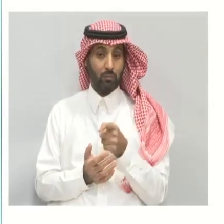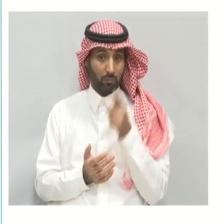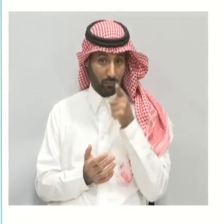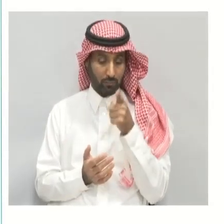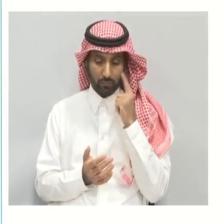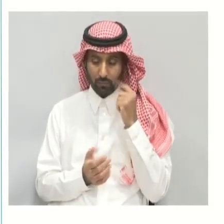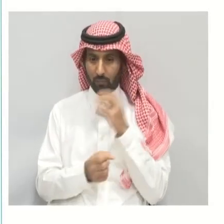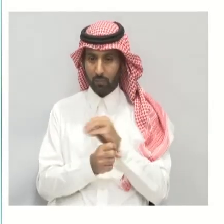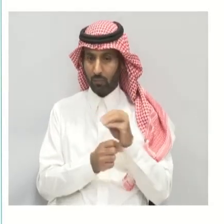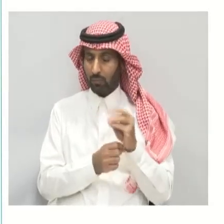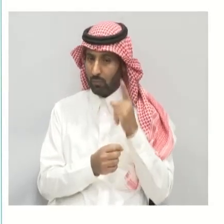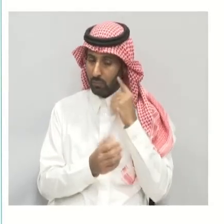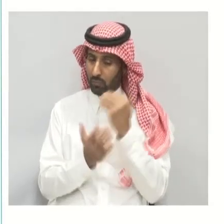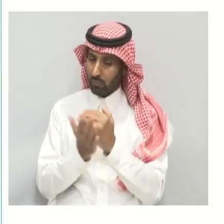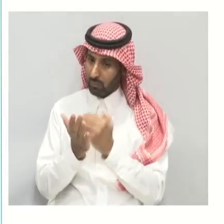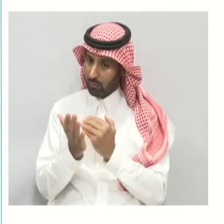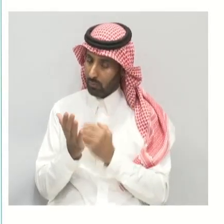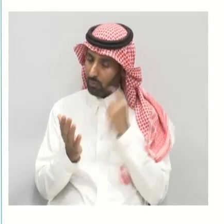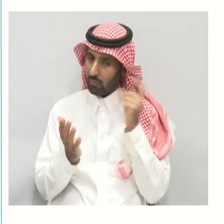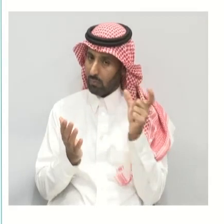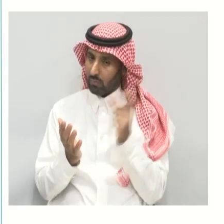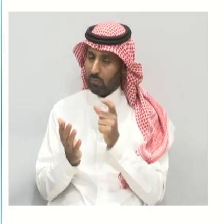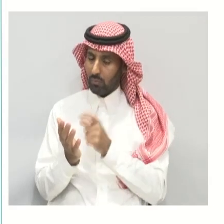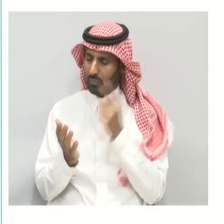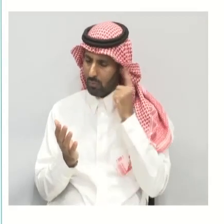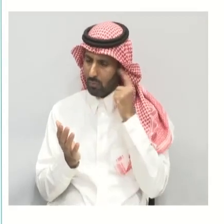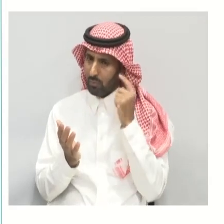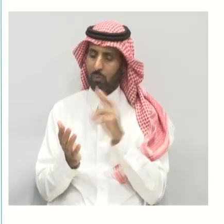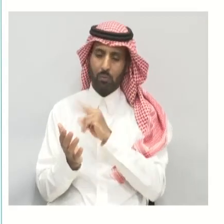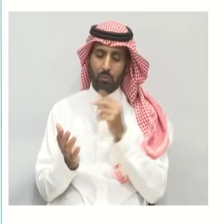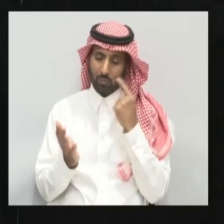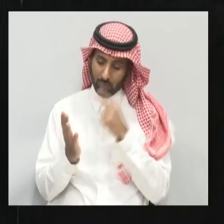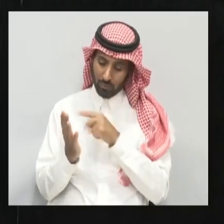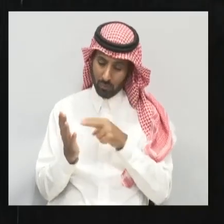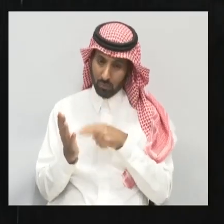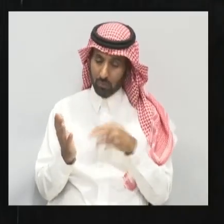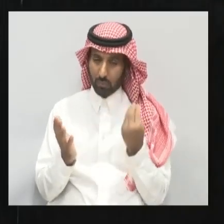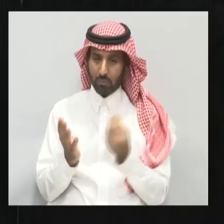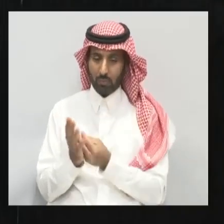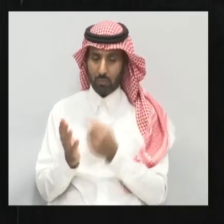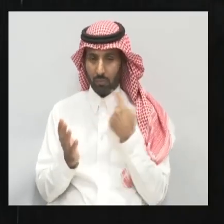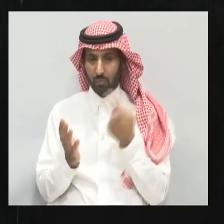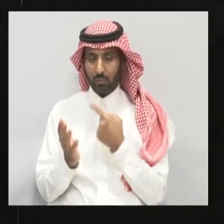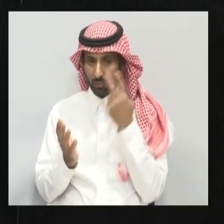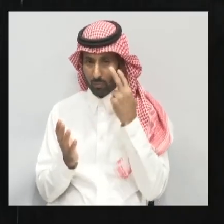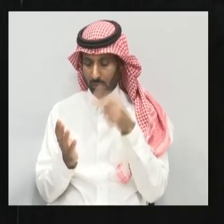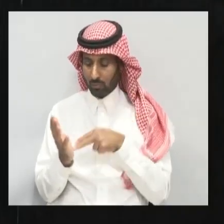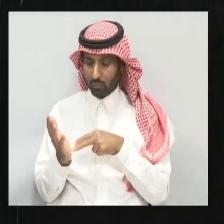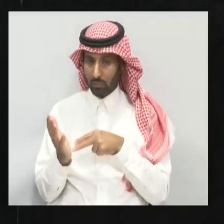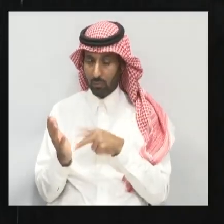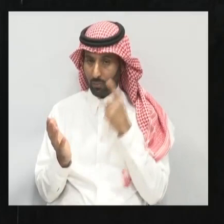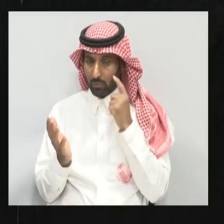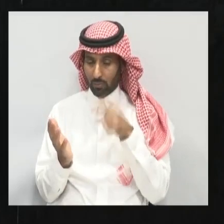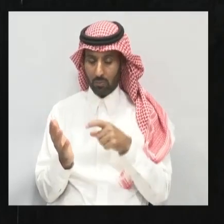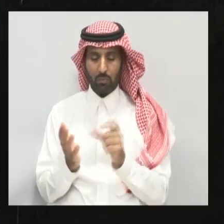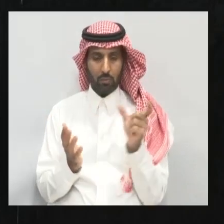I will follow word by word, and you try to follow with me. And also have a look or have a closer